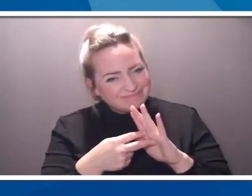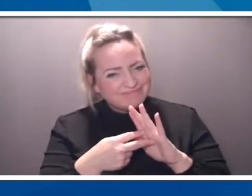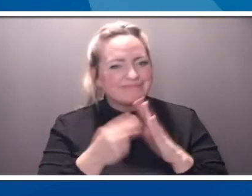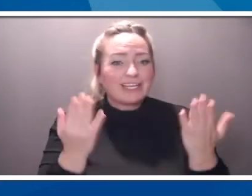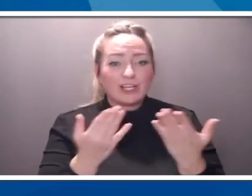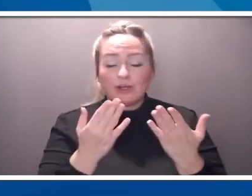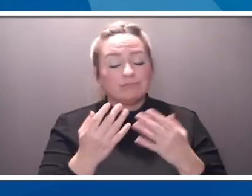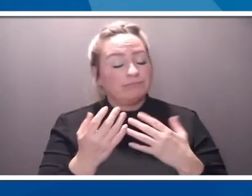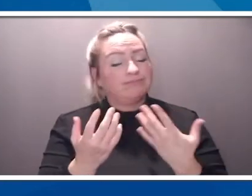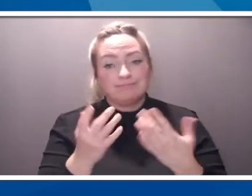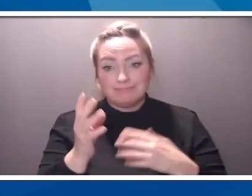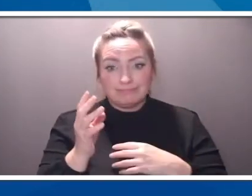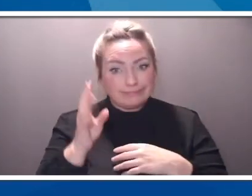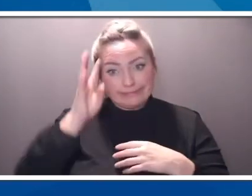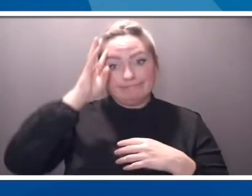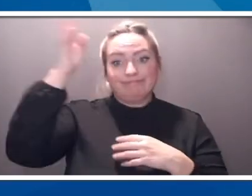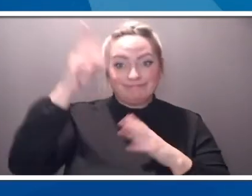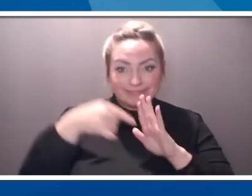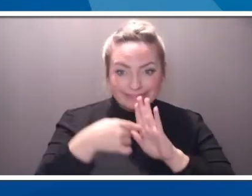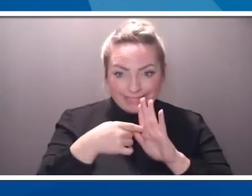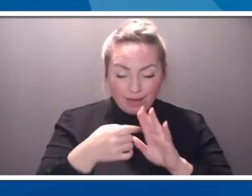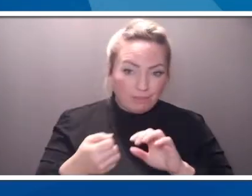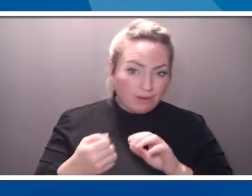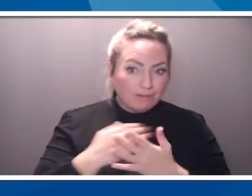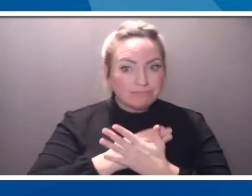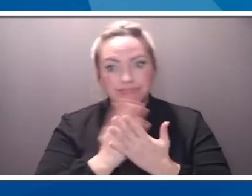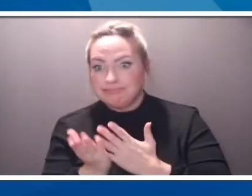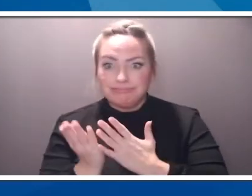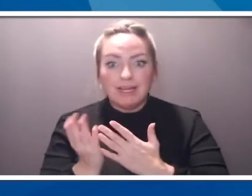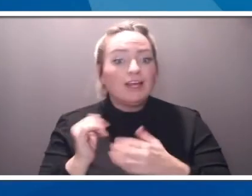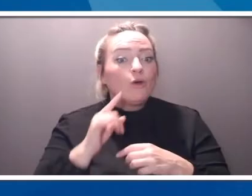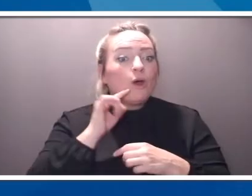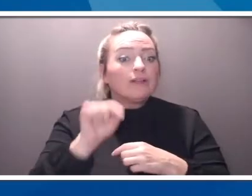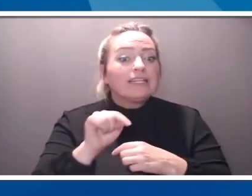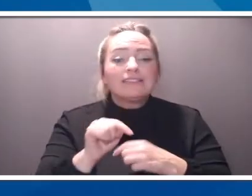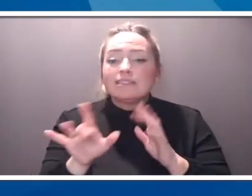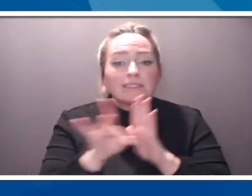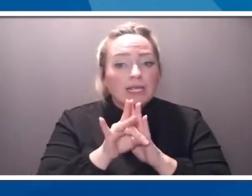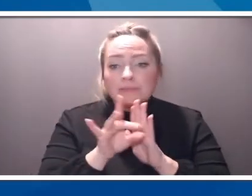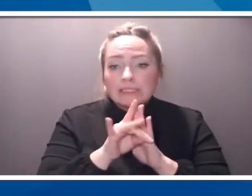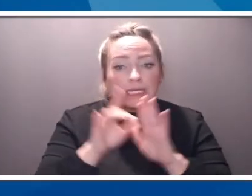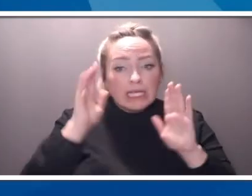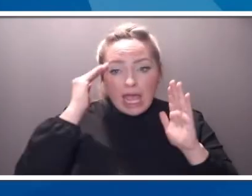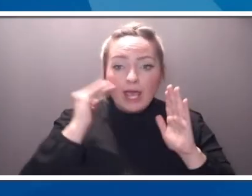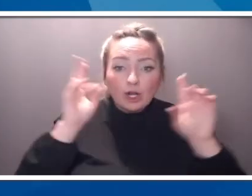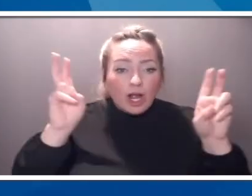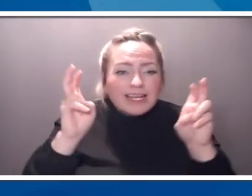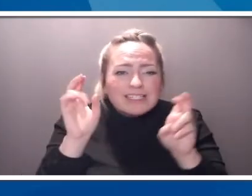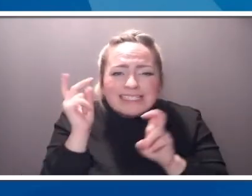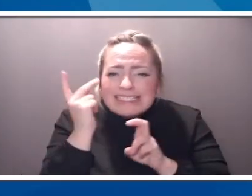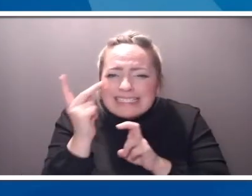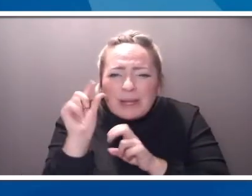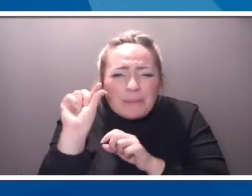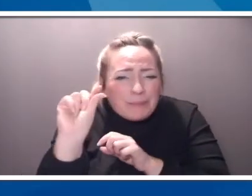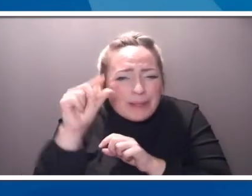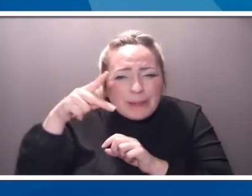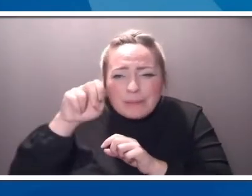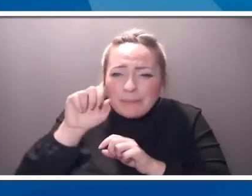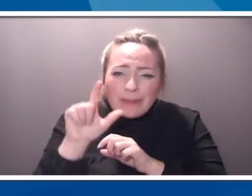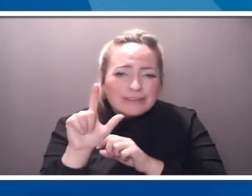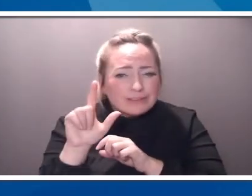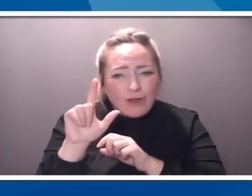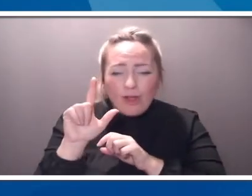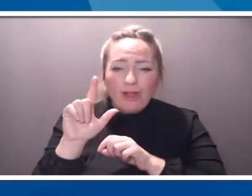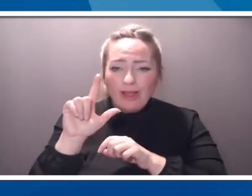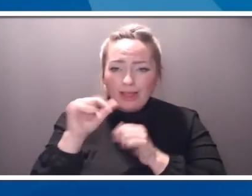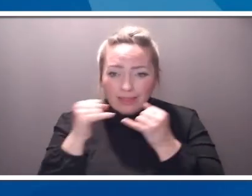mean? And here I've got, again, an extreme example. I've got the same sticky header, and I can just barely see a